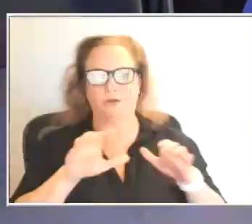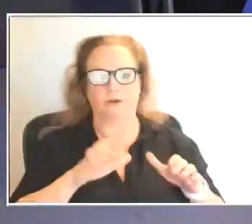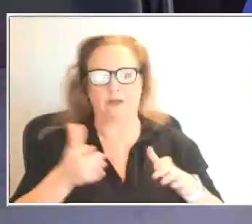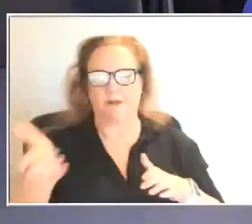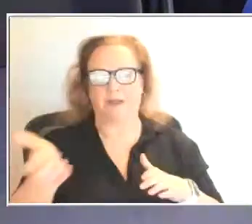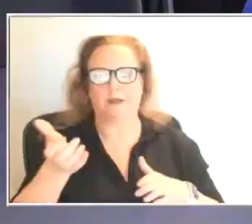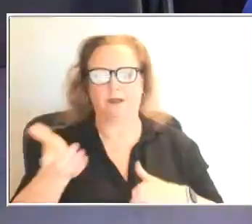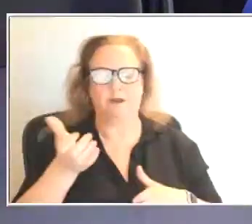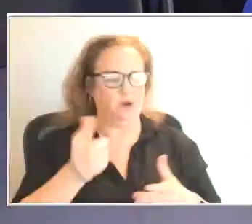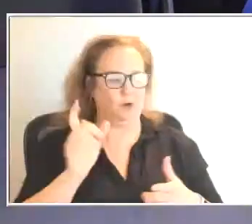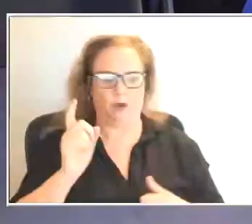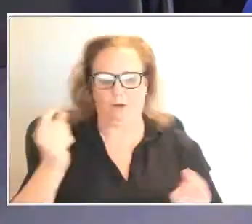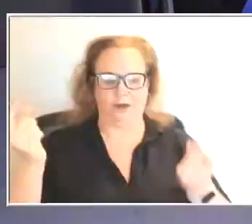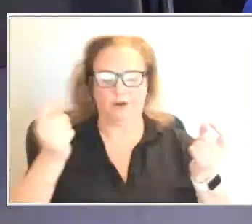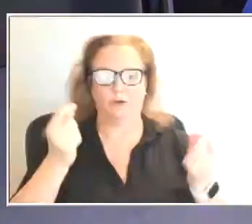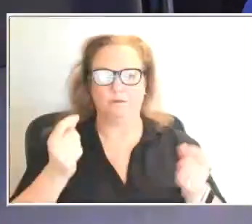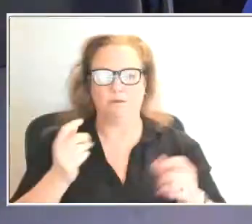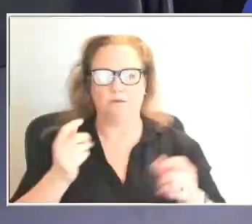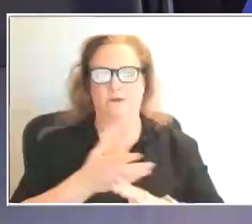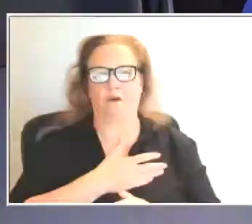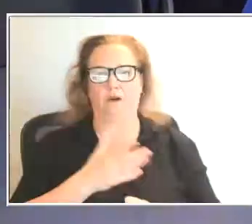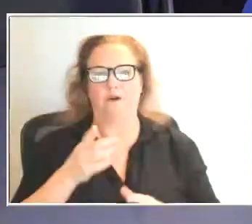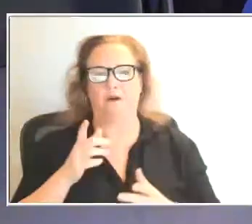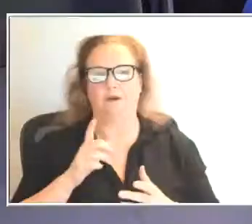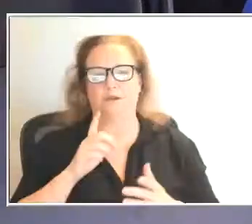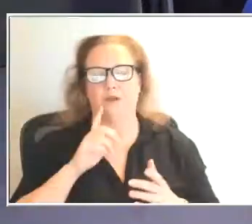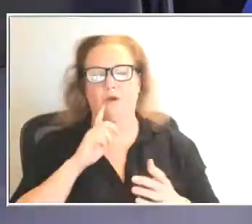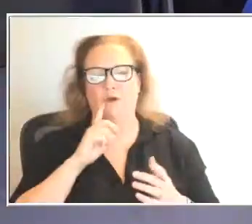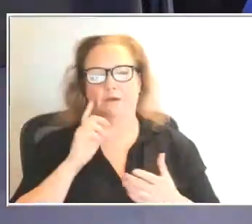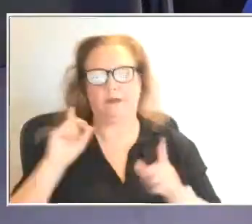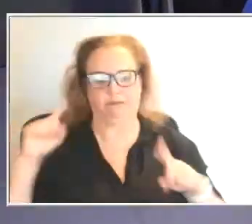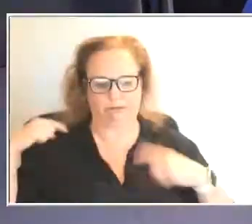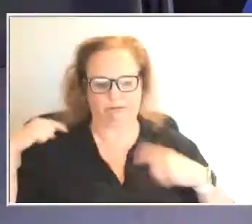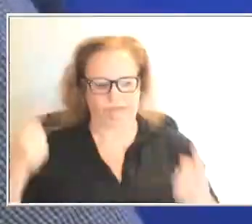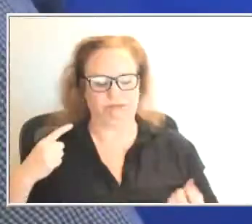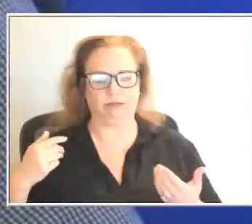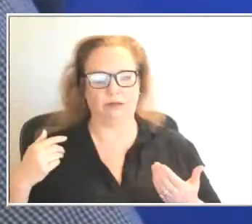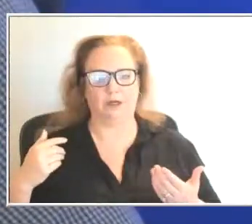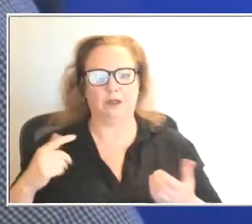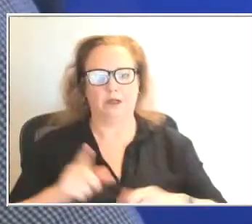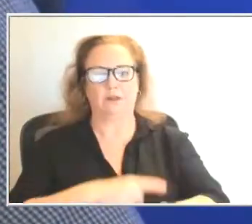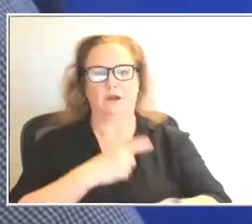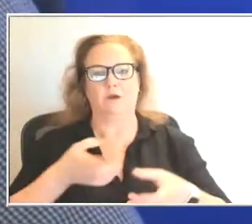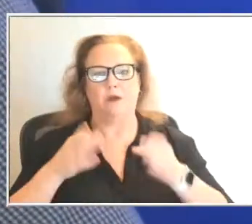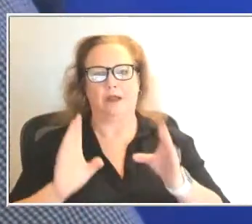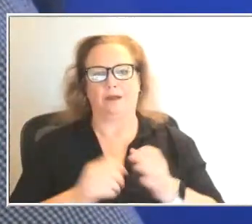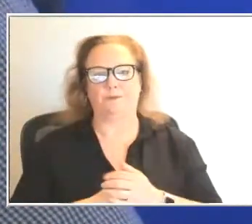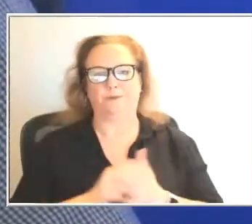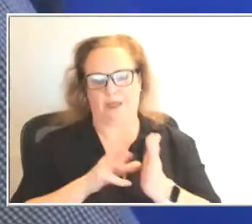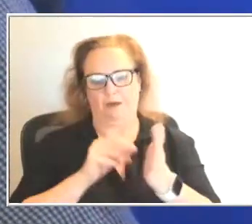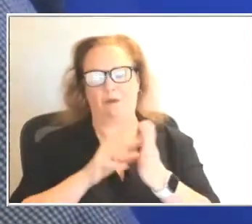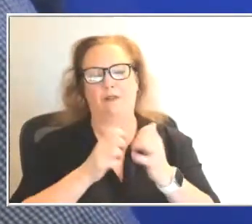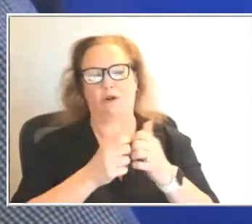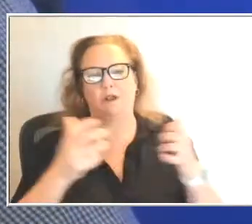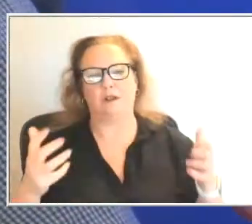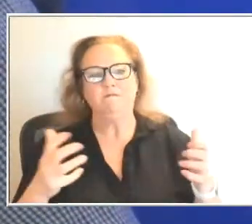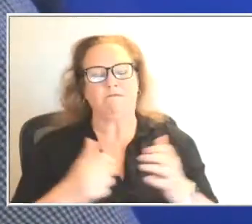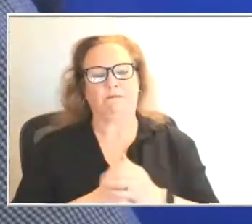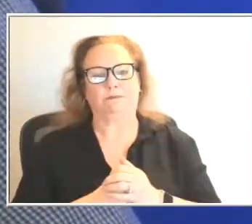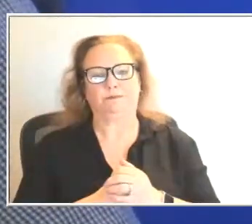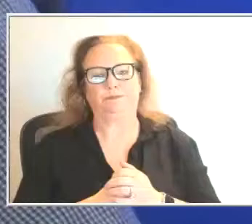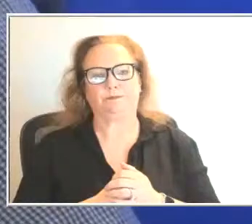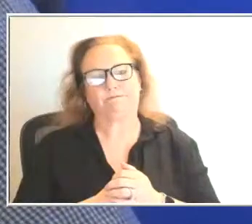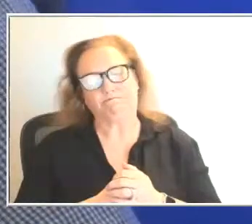alcohol? Yeah. So you guys have really brought us a long way. Yeah, we've learned a lot, and I think it's on